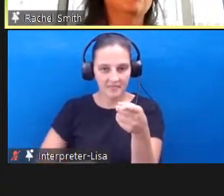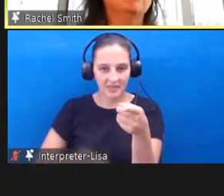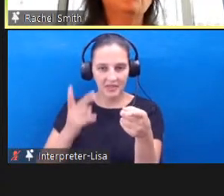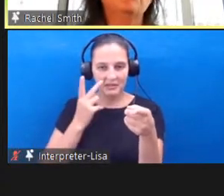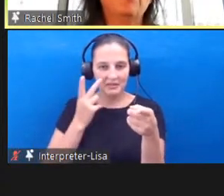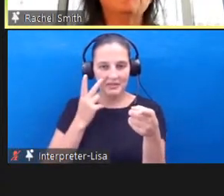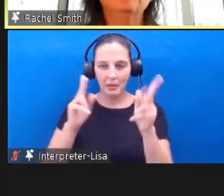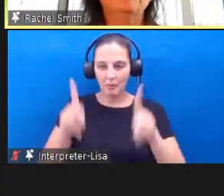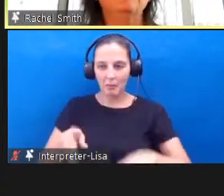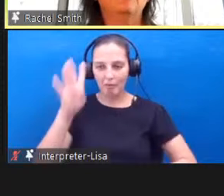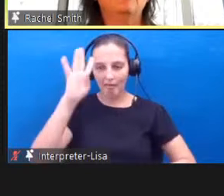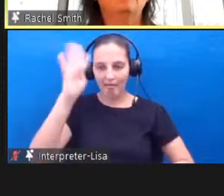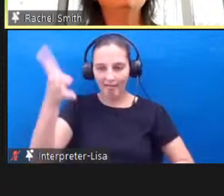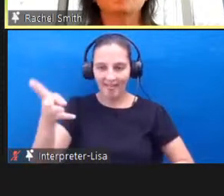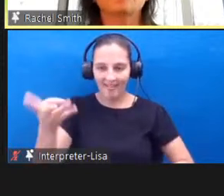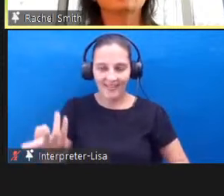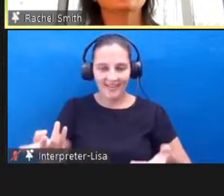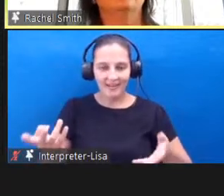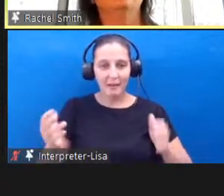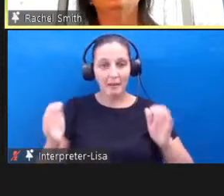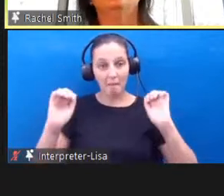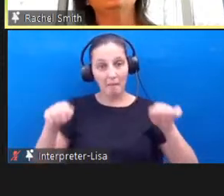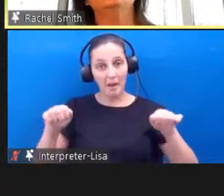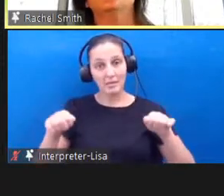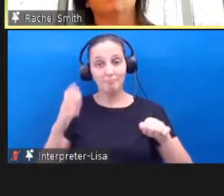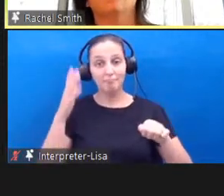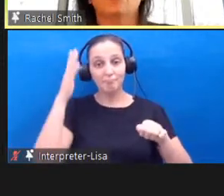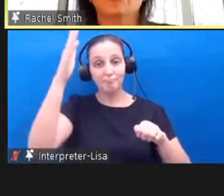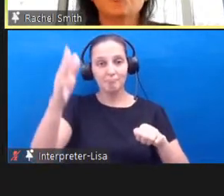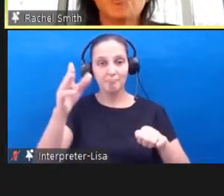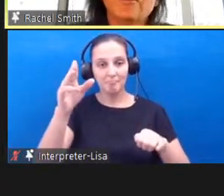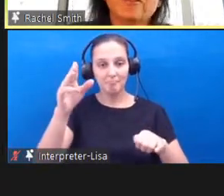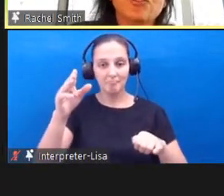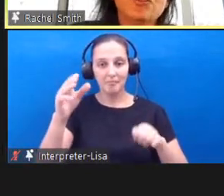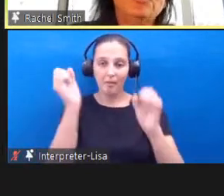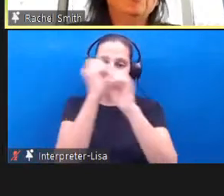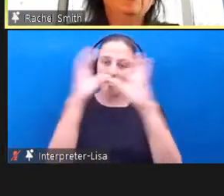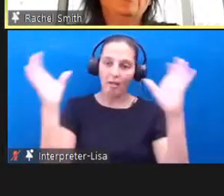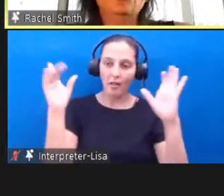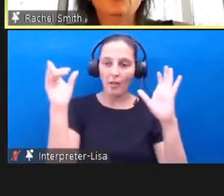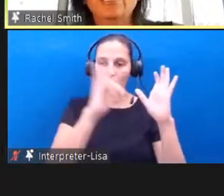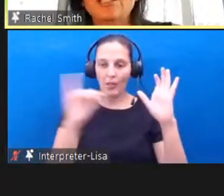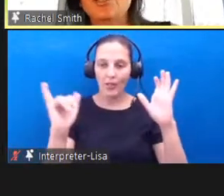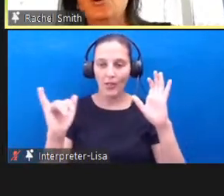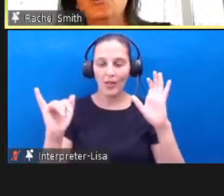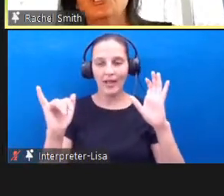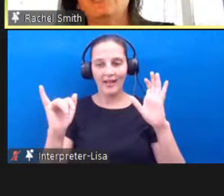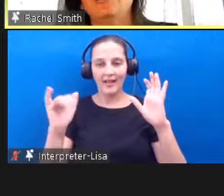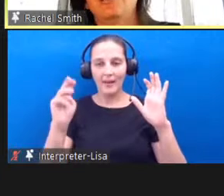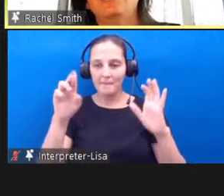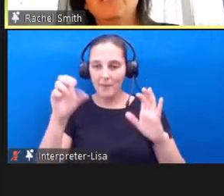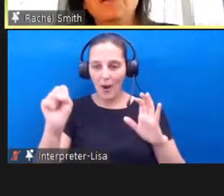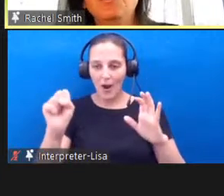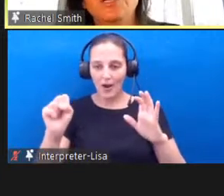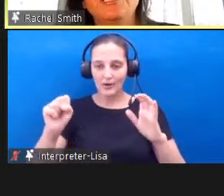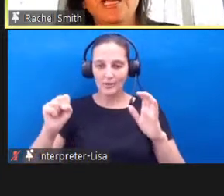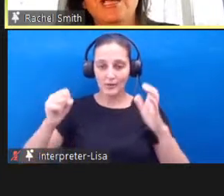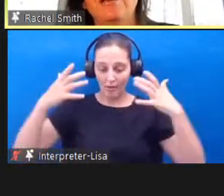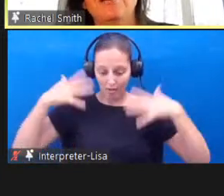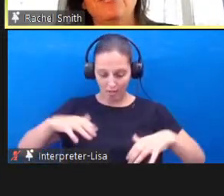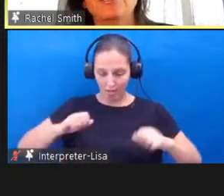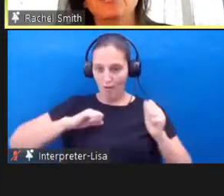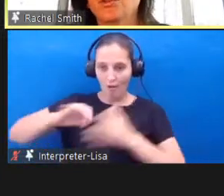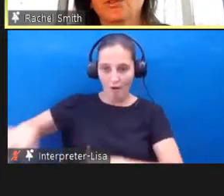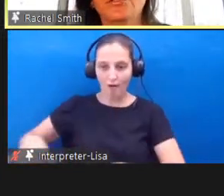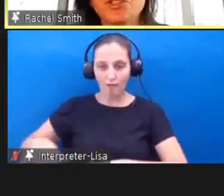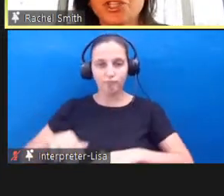hypothesized, possibly future Martian in an ocean on Mars, dropping their suit and going into the ocean. And maybe one day